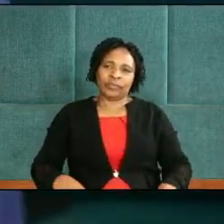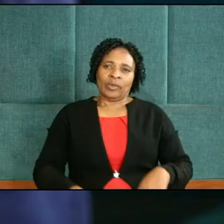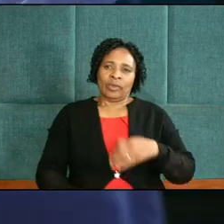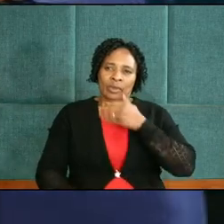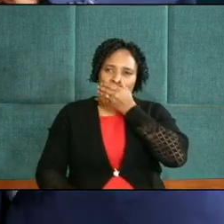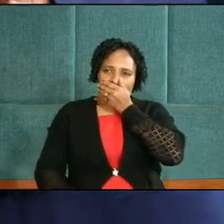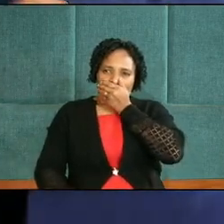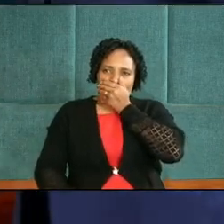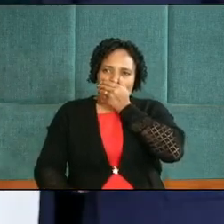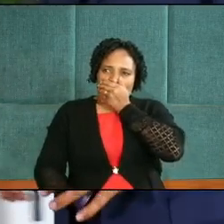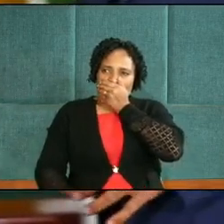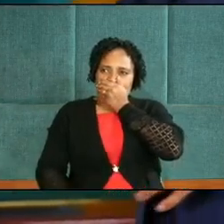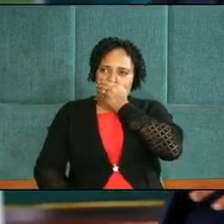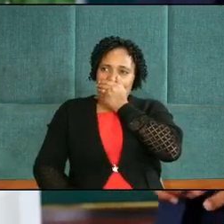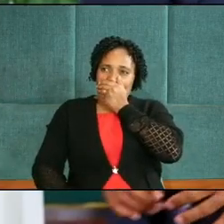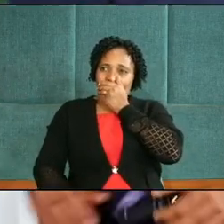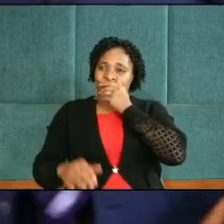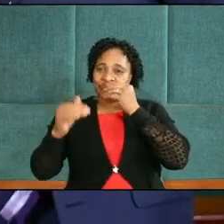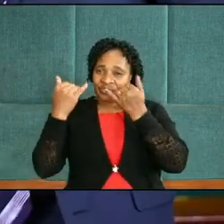So here is my appeal.